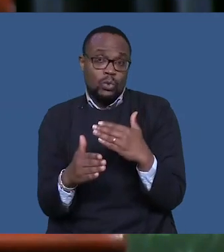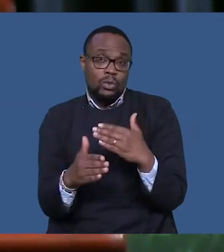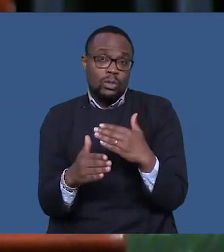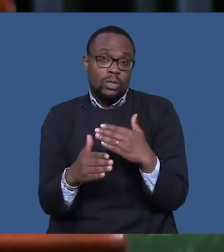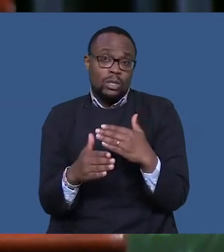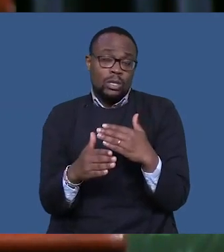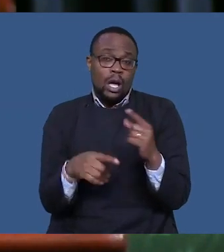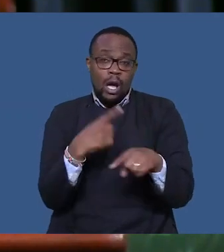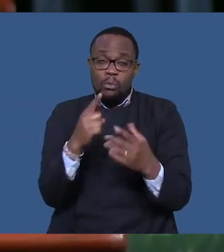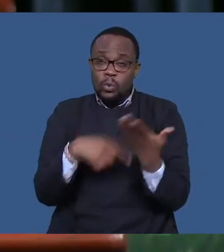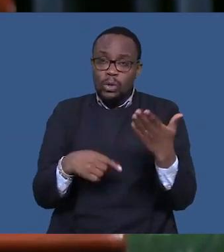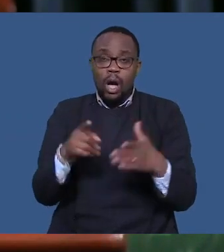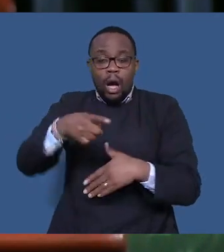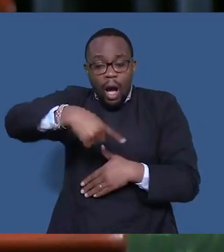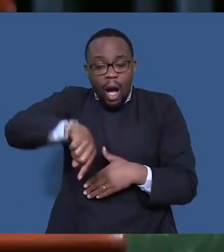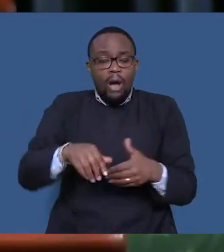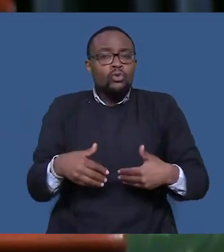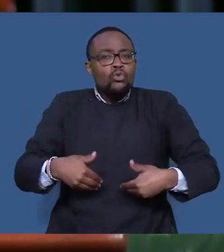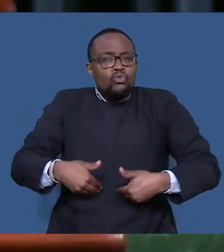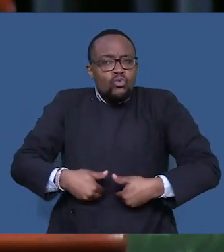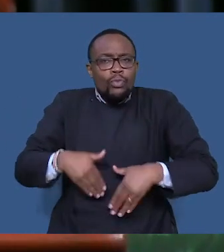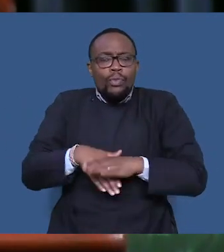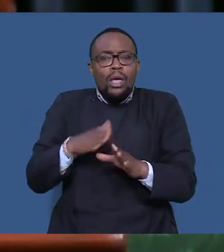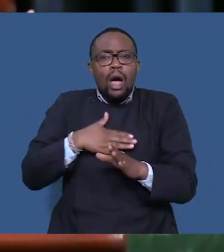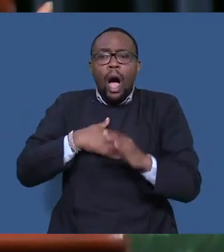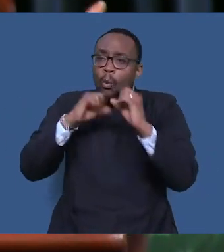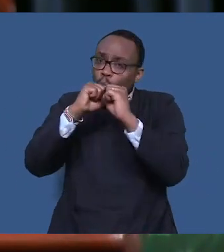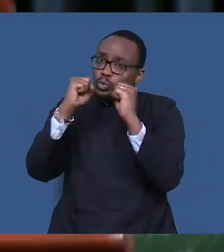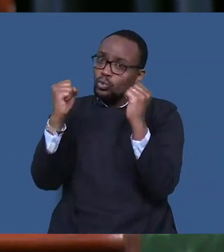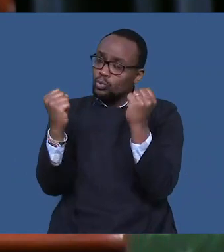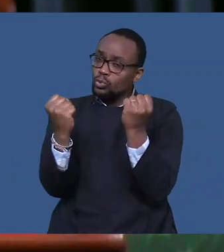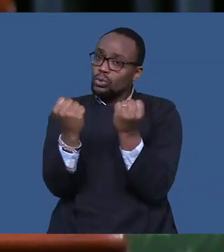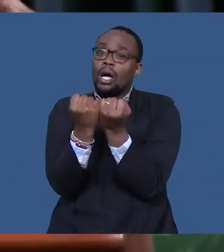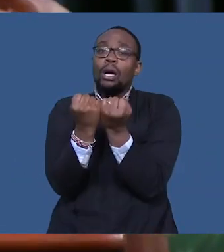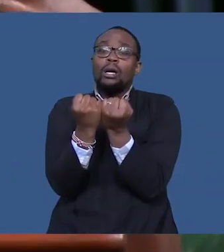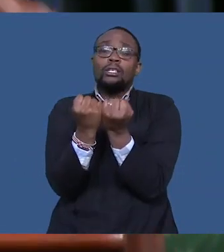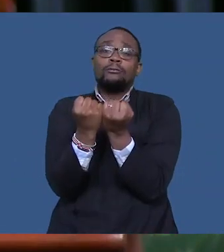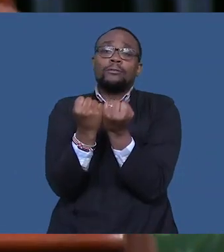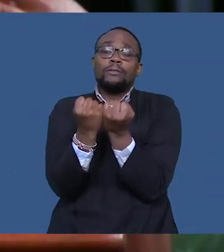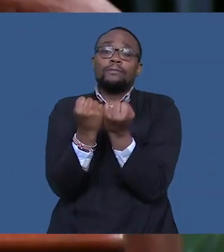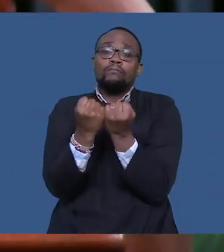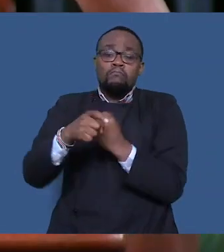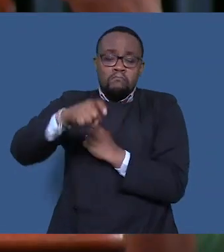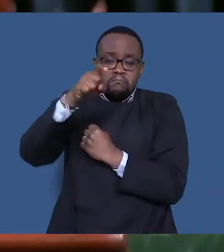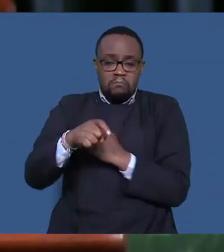fact that as young adults, as young people in our generation, we are actually called to